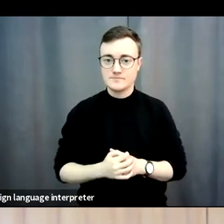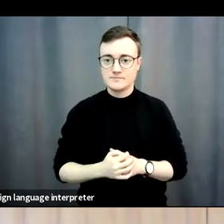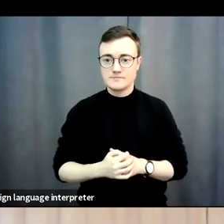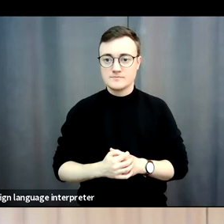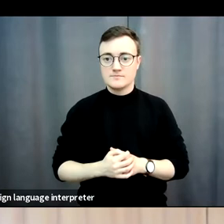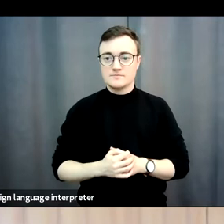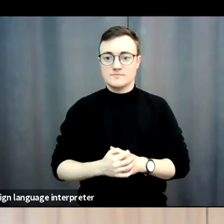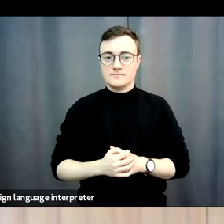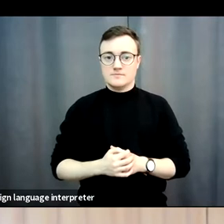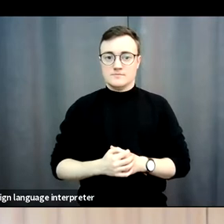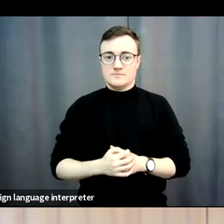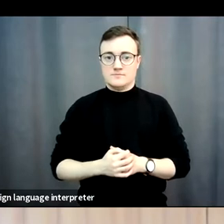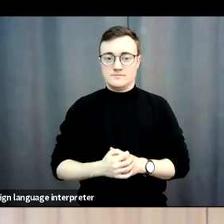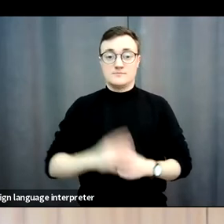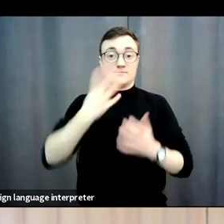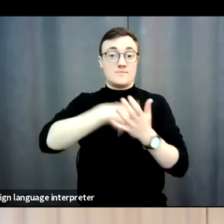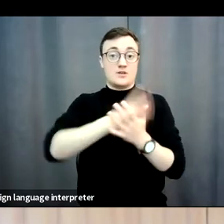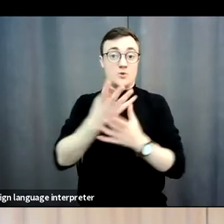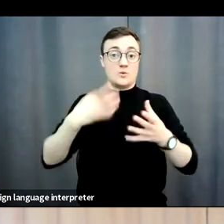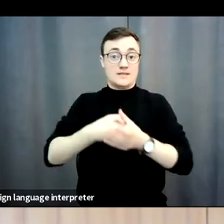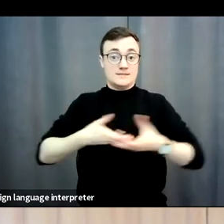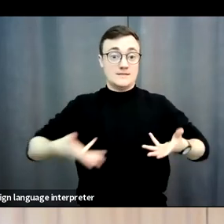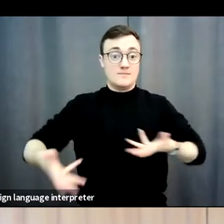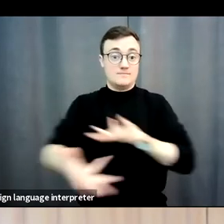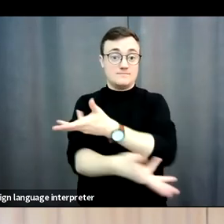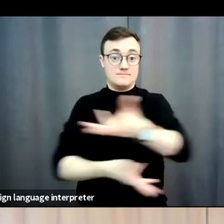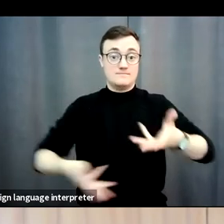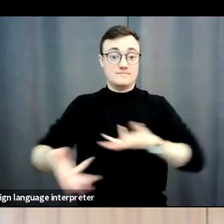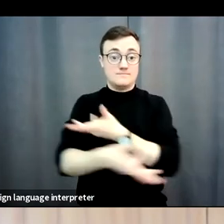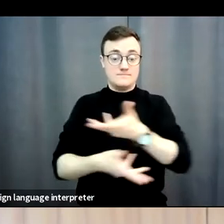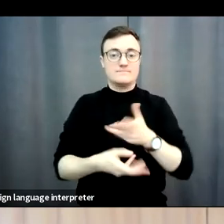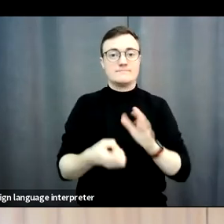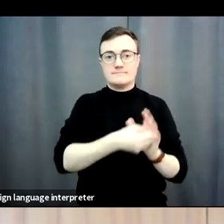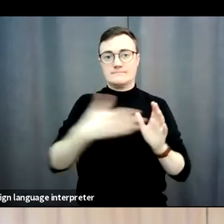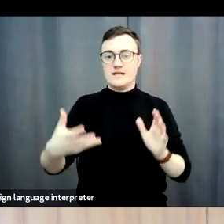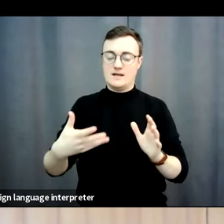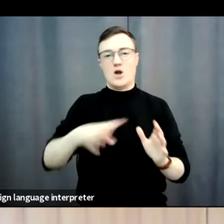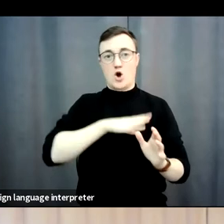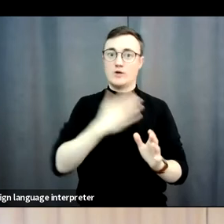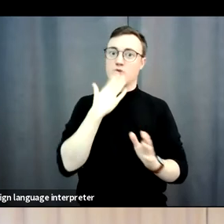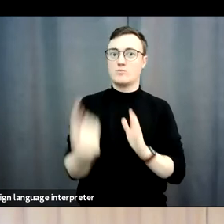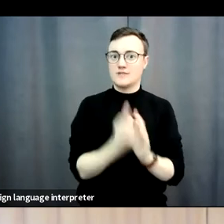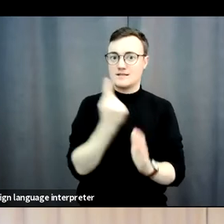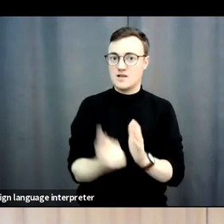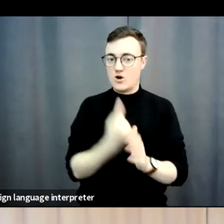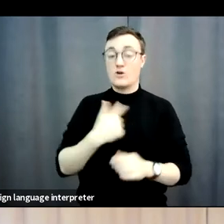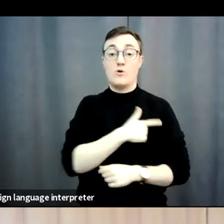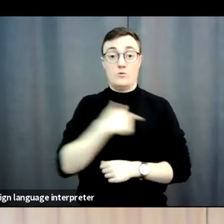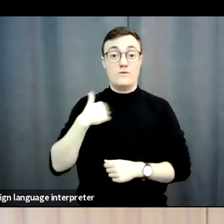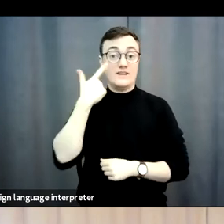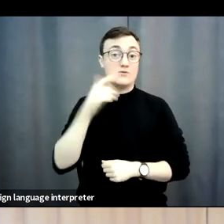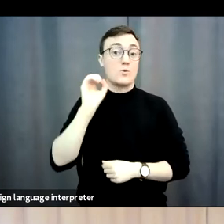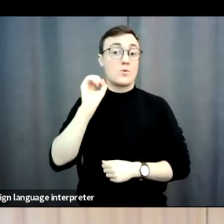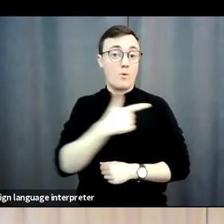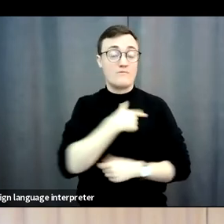A further Nordic cooperation represents a great potential. We believe through cooperation that we can close the